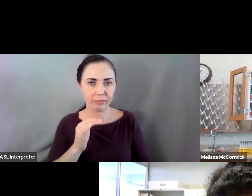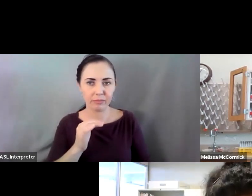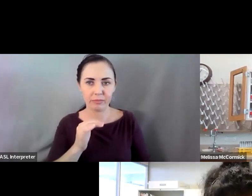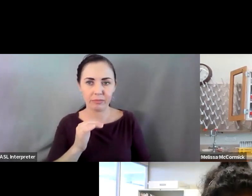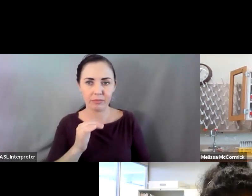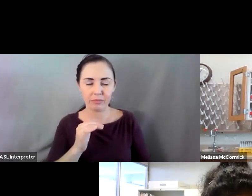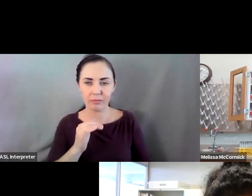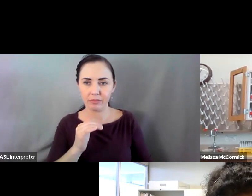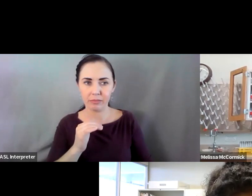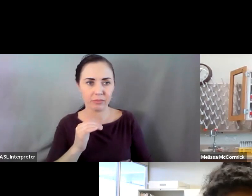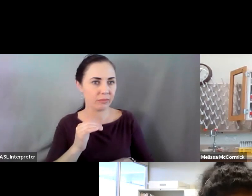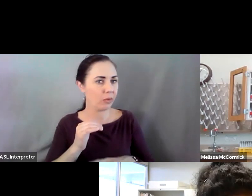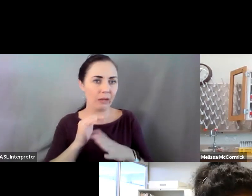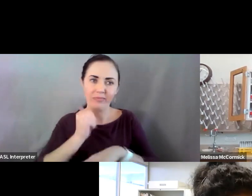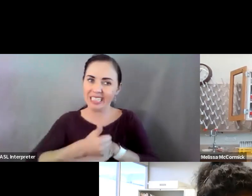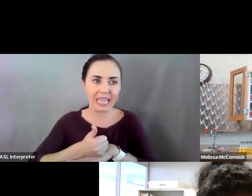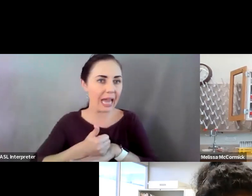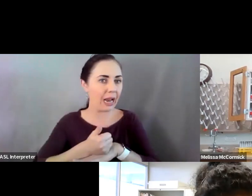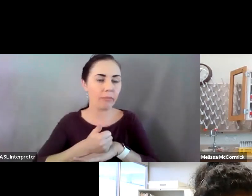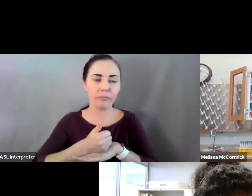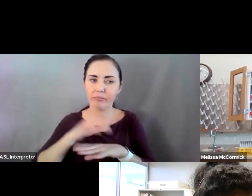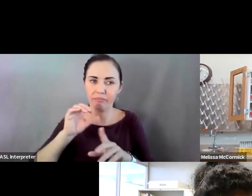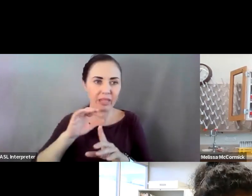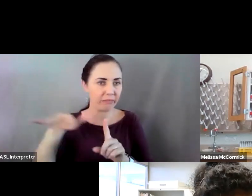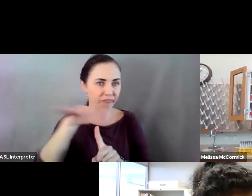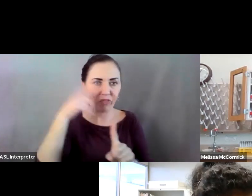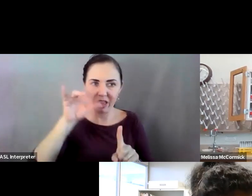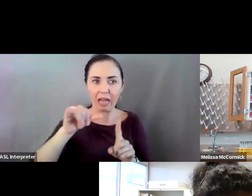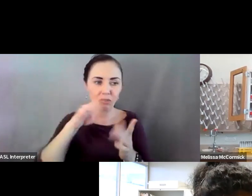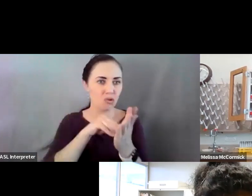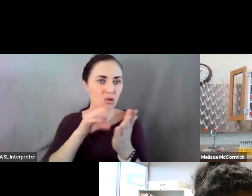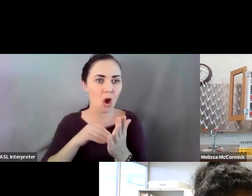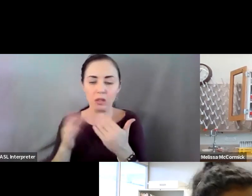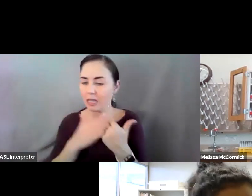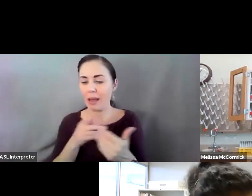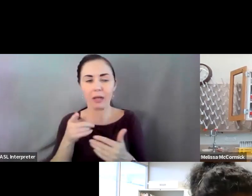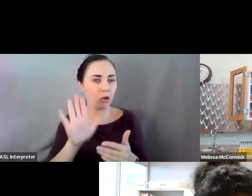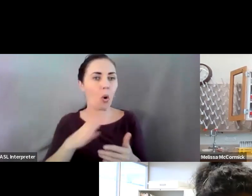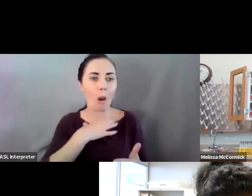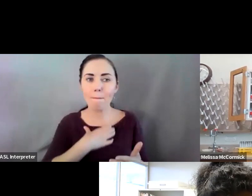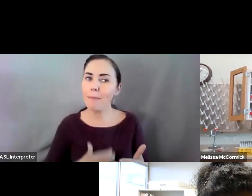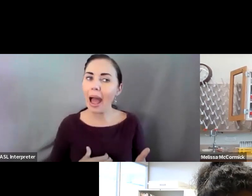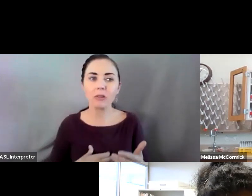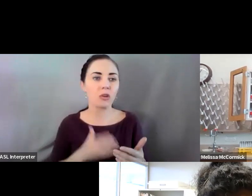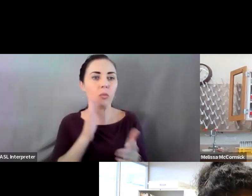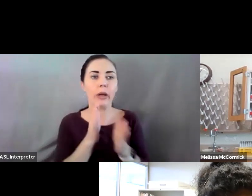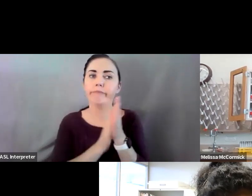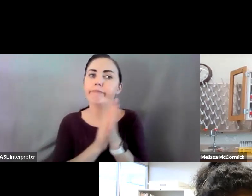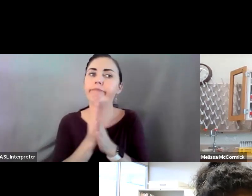you have that passion. No matter what, if you're passionate about it, you will do it.